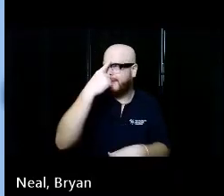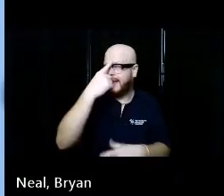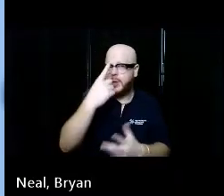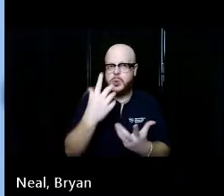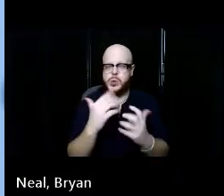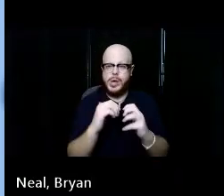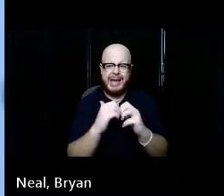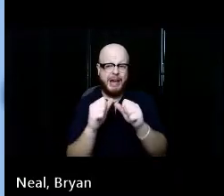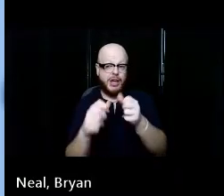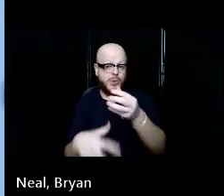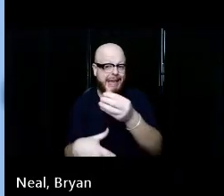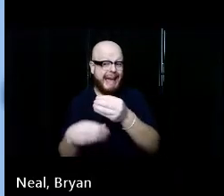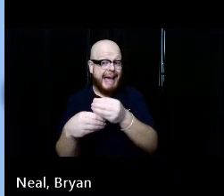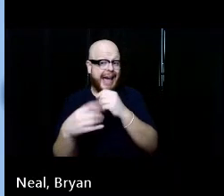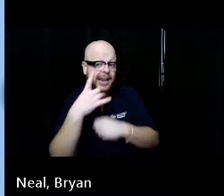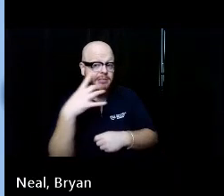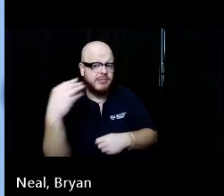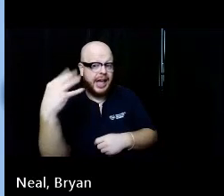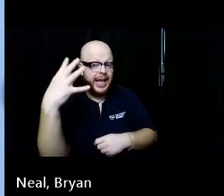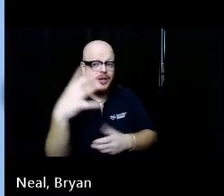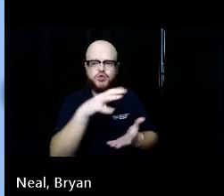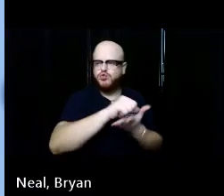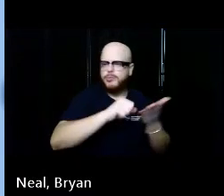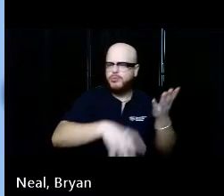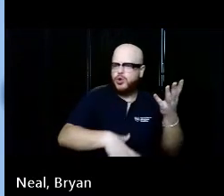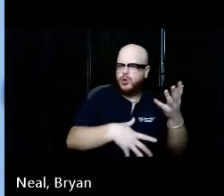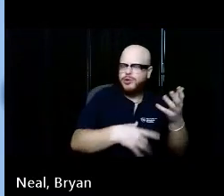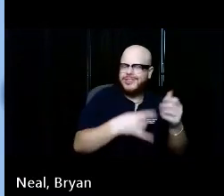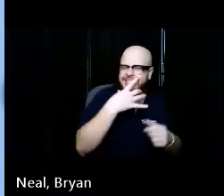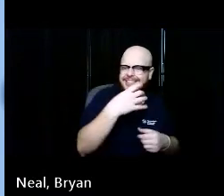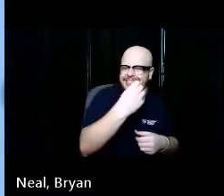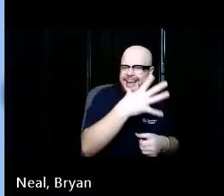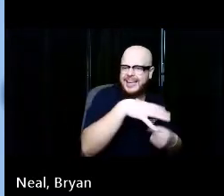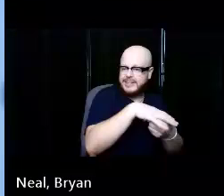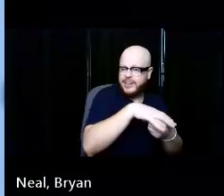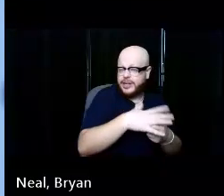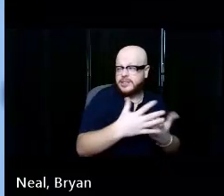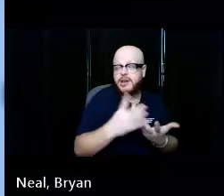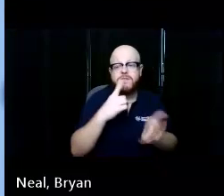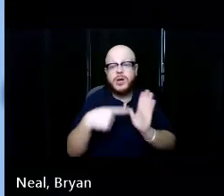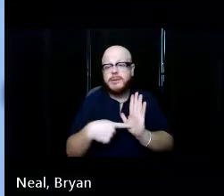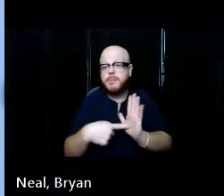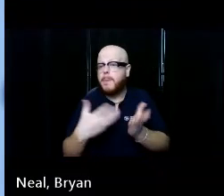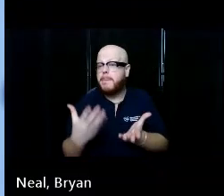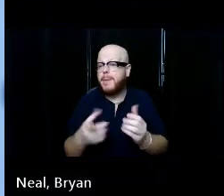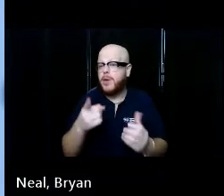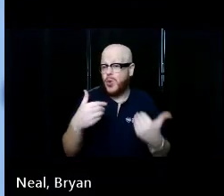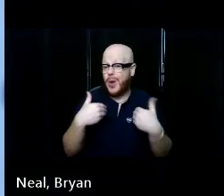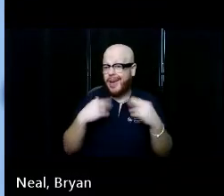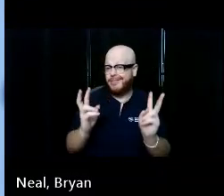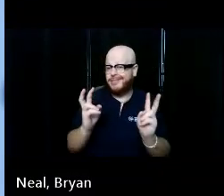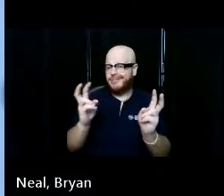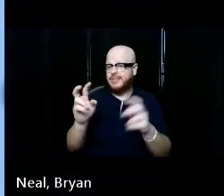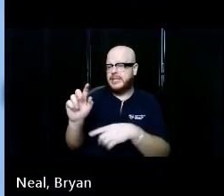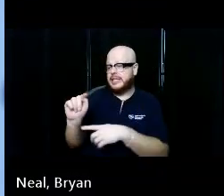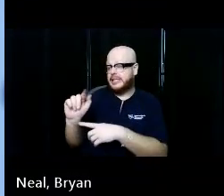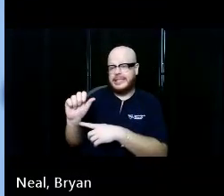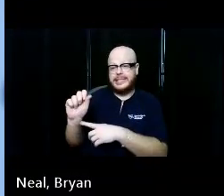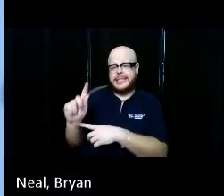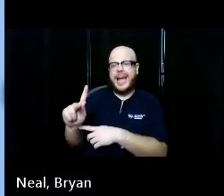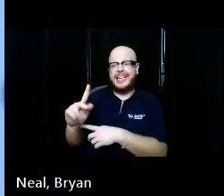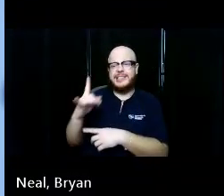So maybe you have task lighting. So if you're dimming the overhead lights, but somebody wants a brighter light, you have a